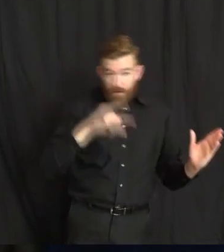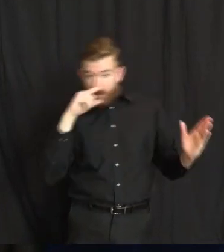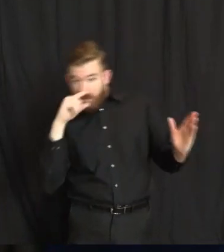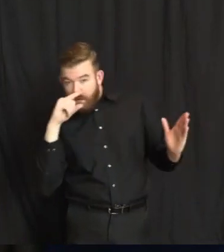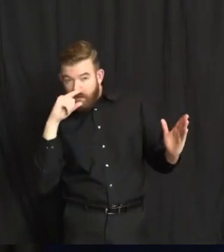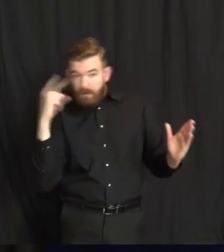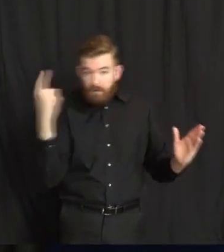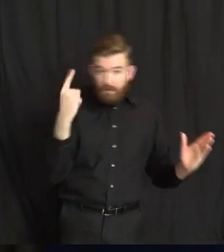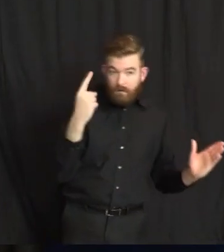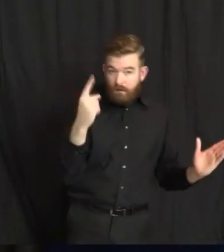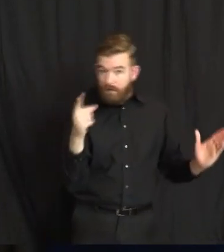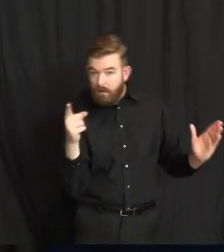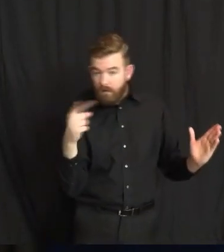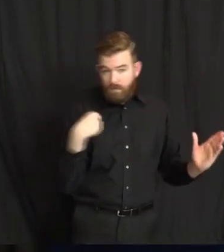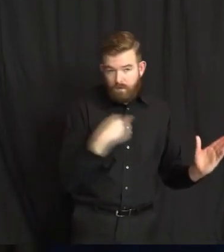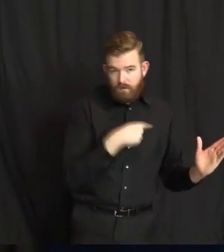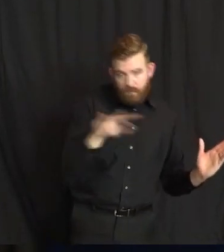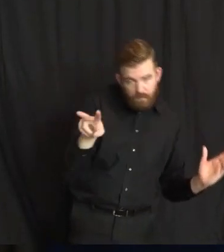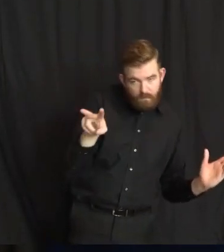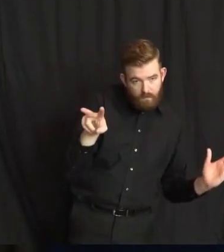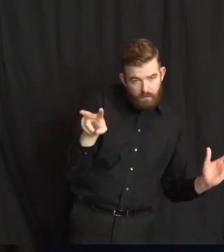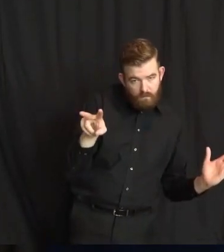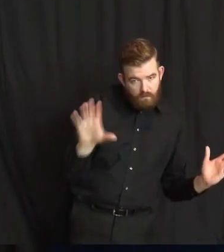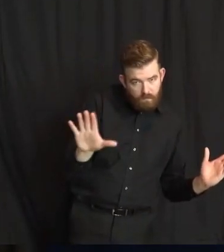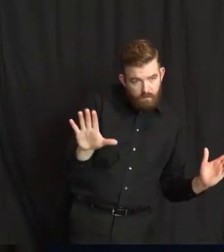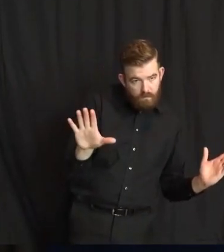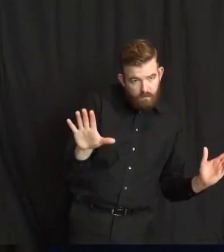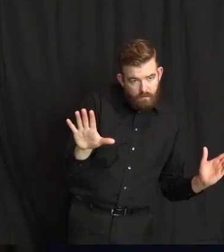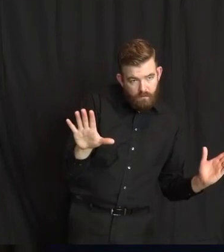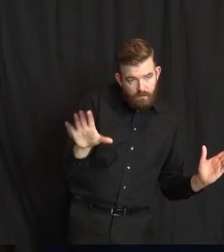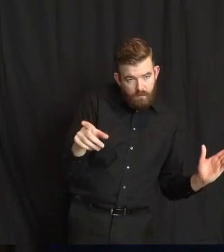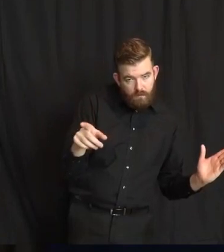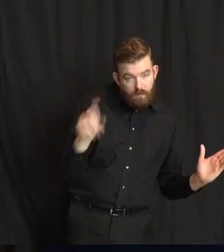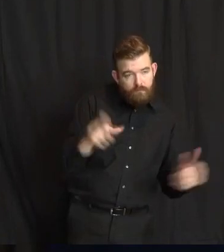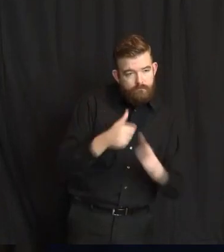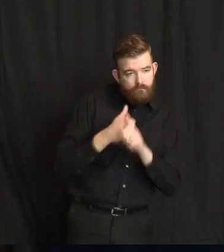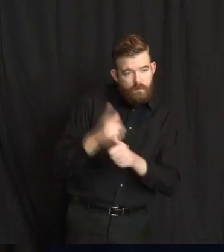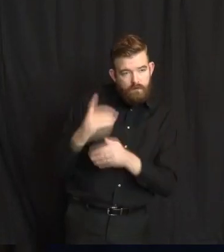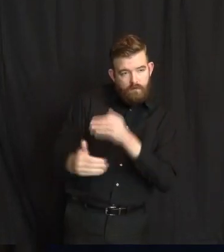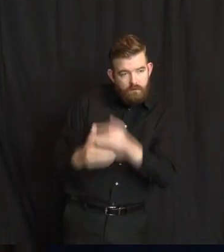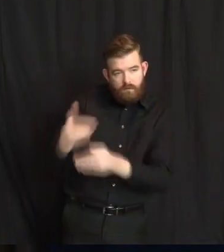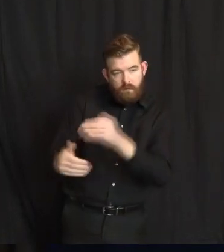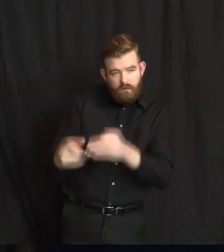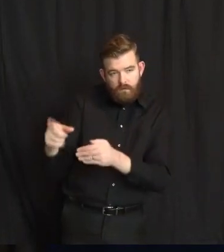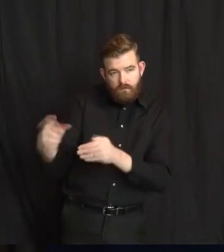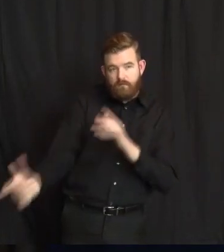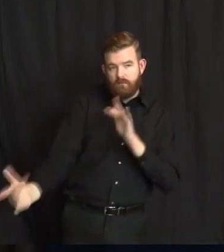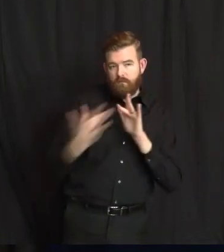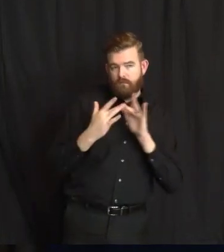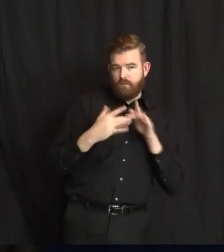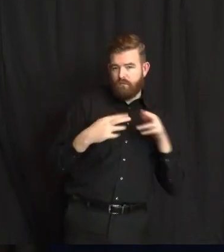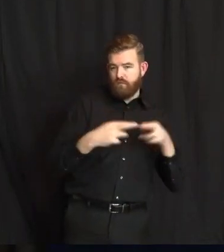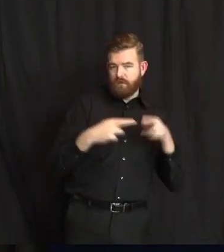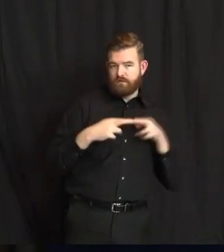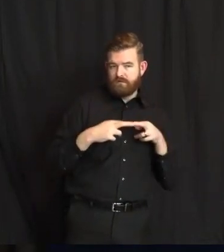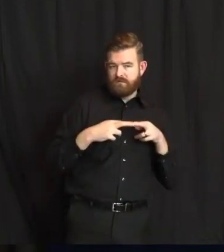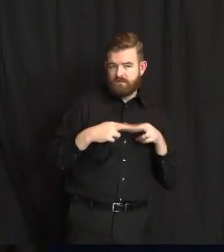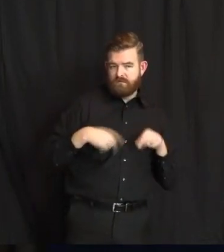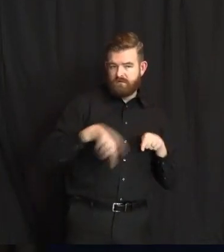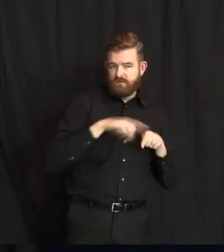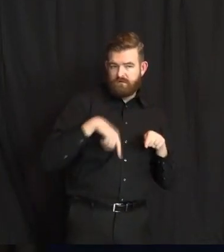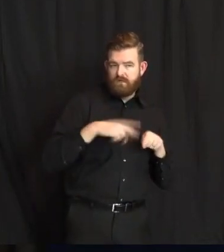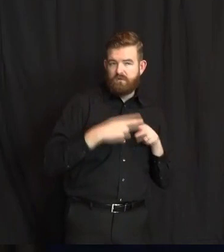jurisdiction, there is a process in place. They contact our regional facilities and they are triaged. If they have to go out to the hospital 911,